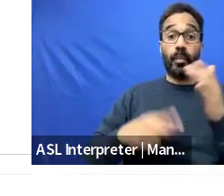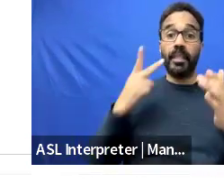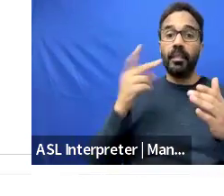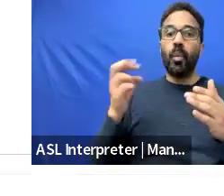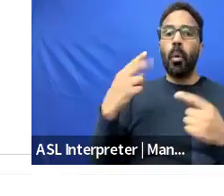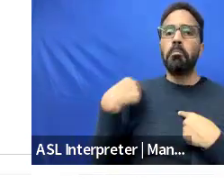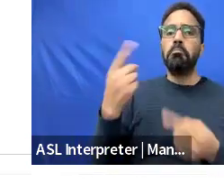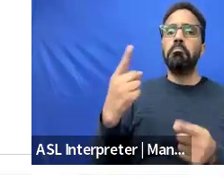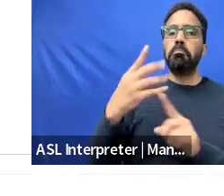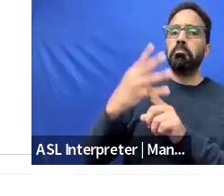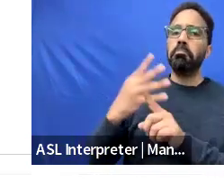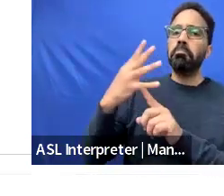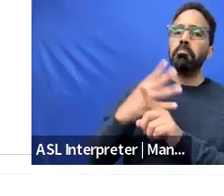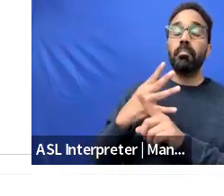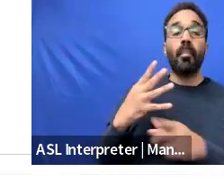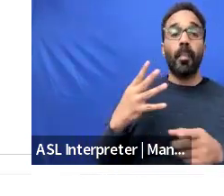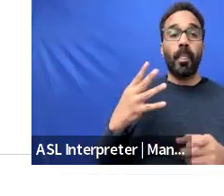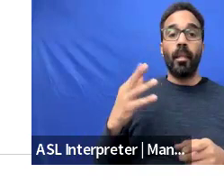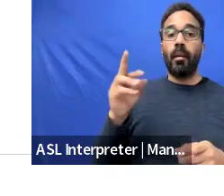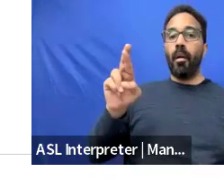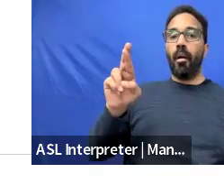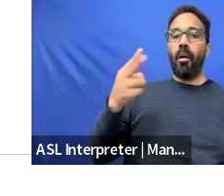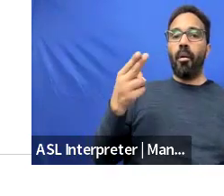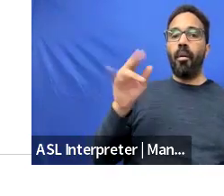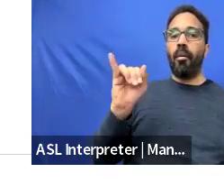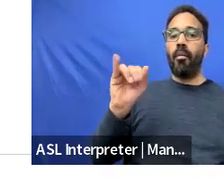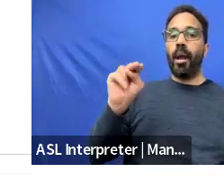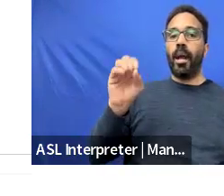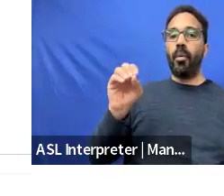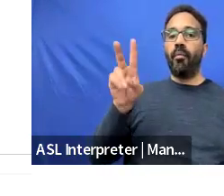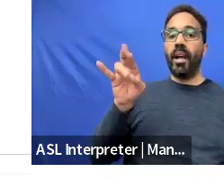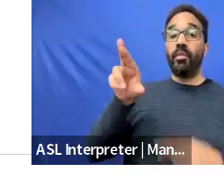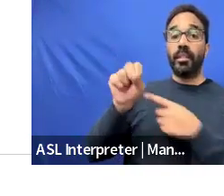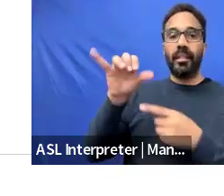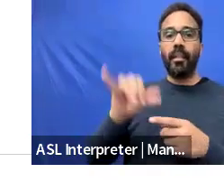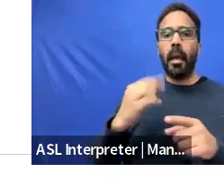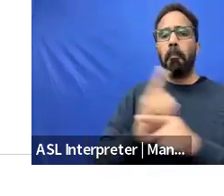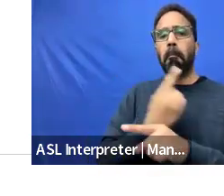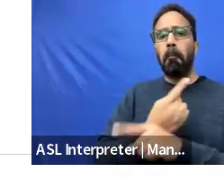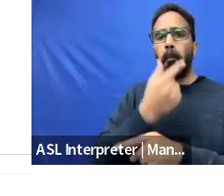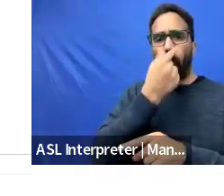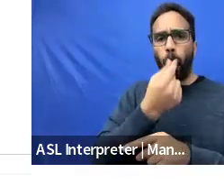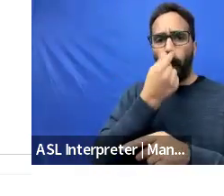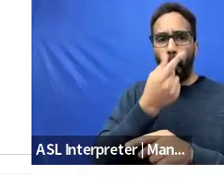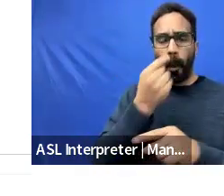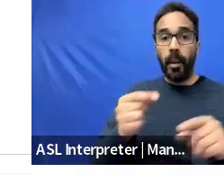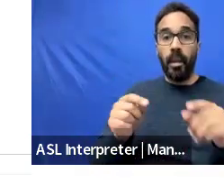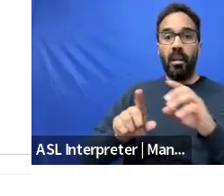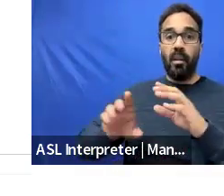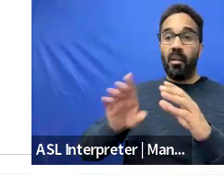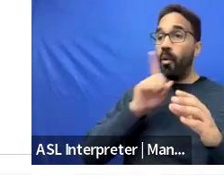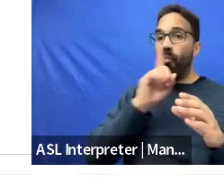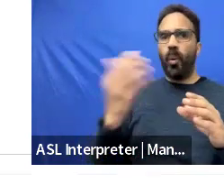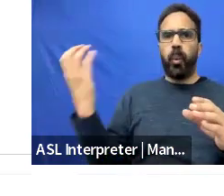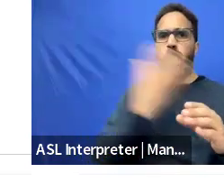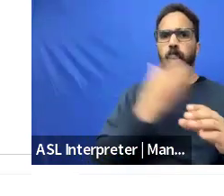5 months, the rhinovirus, which is the common cold. So we spiked. I think that is I can't click